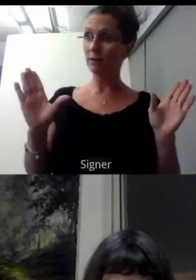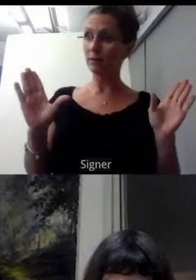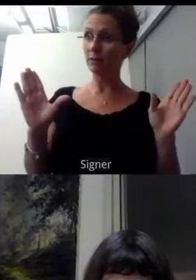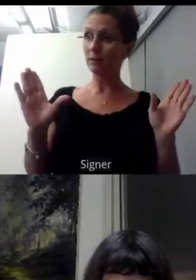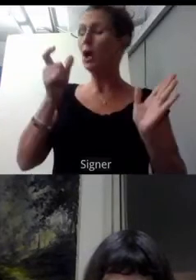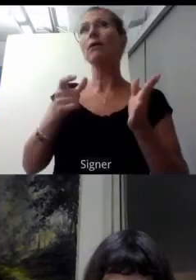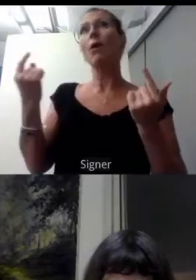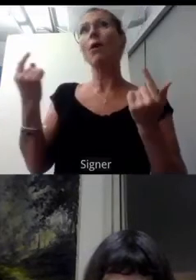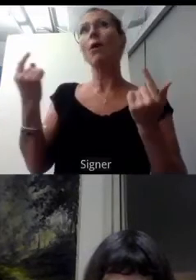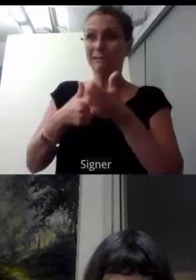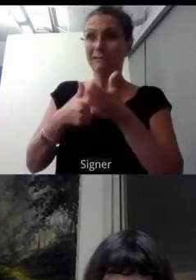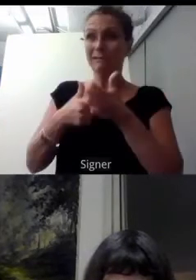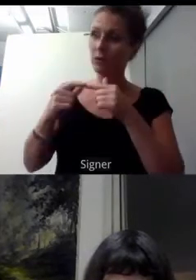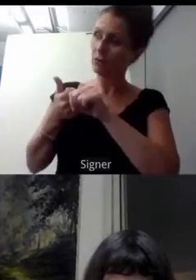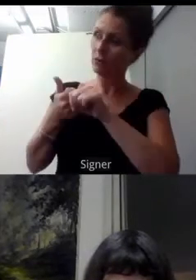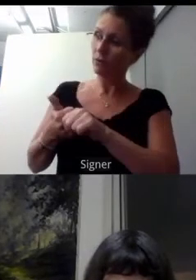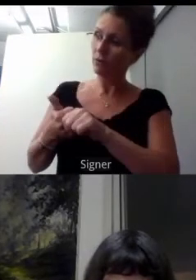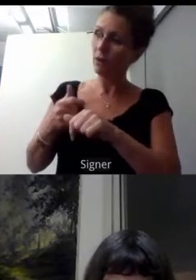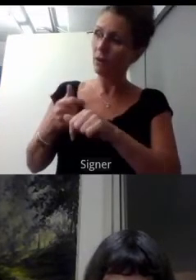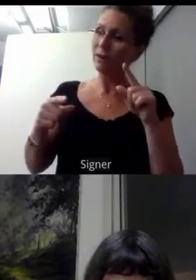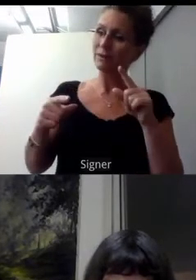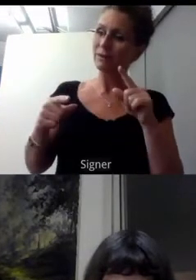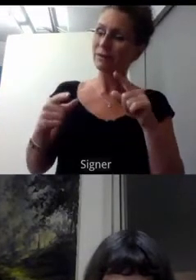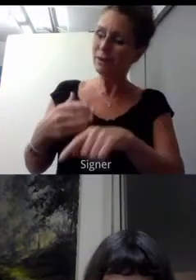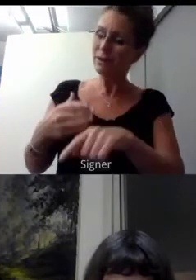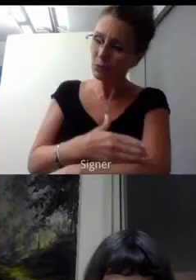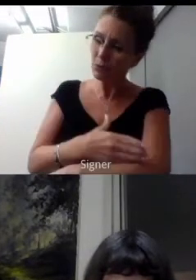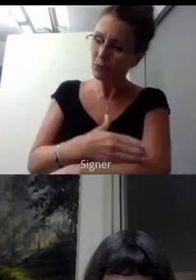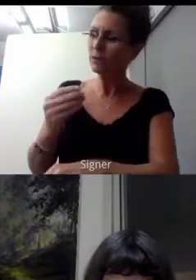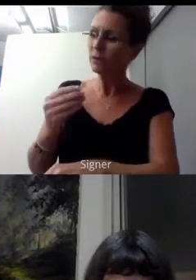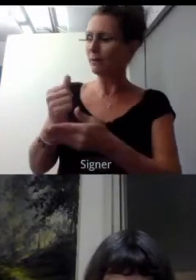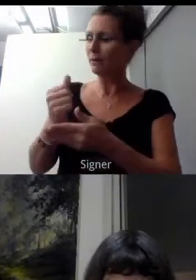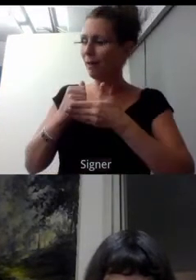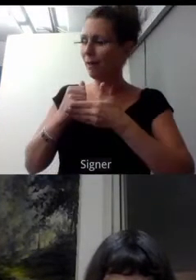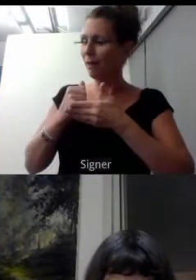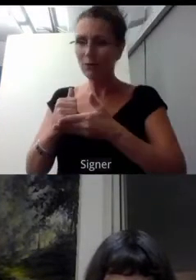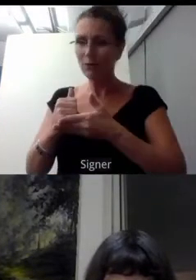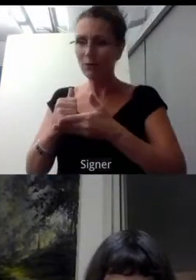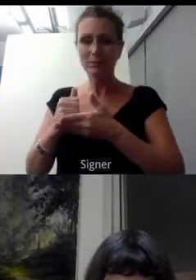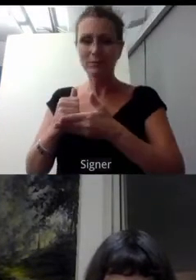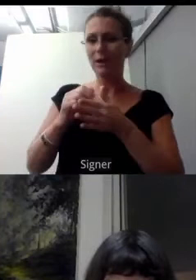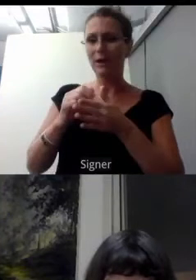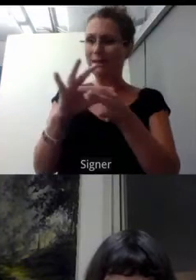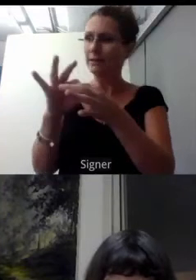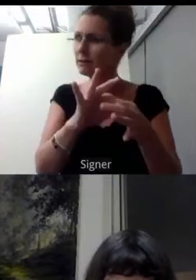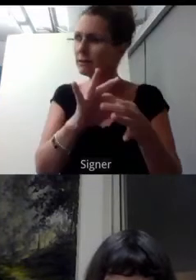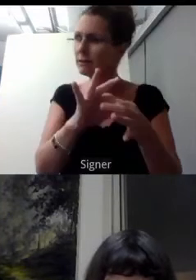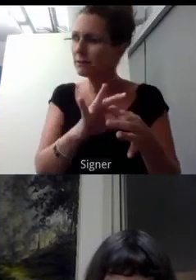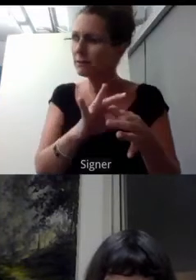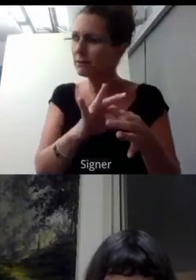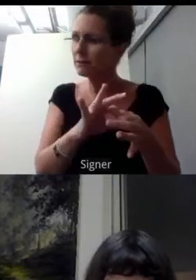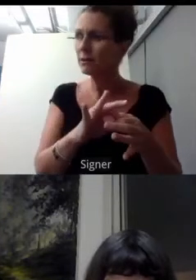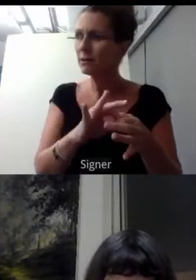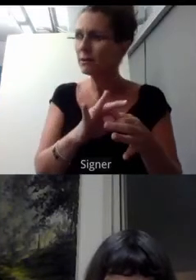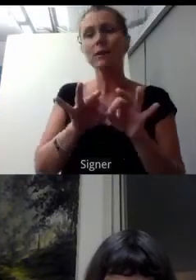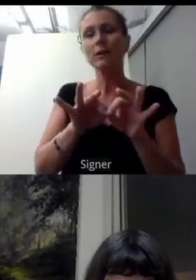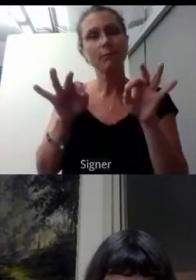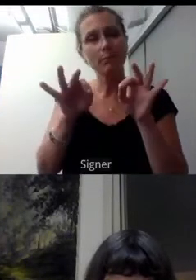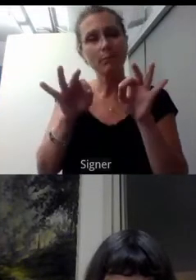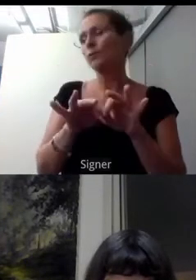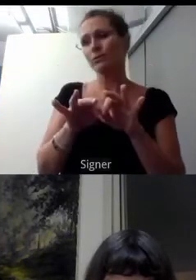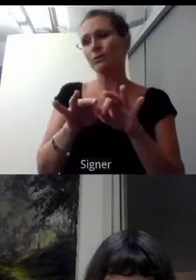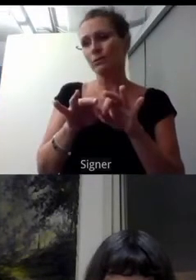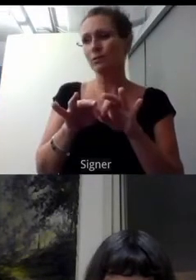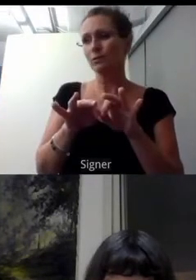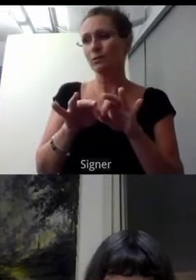and informed by and can act upon, is extremely important to making that work. And